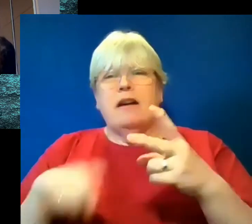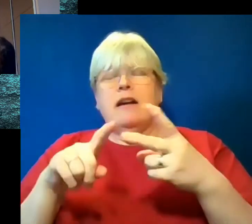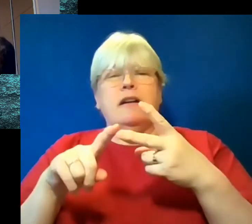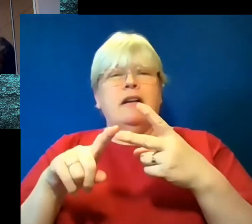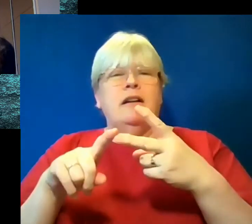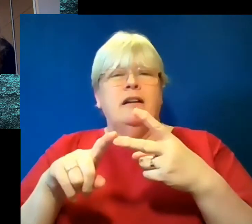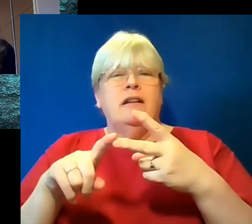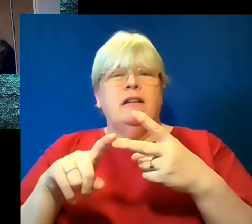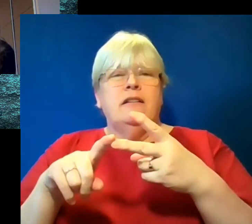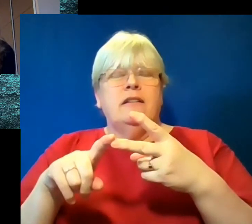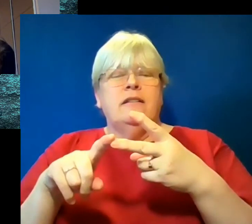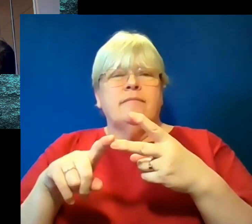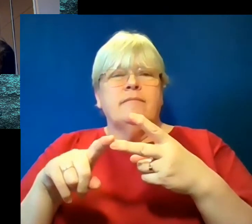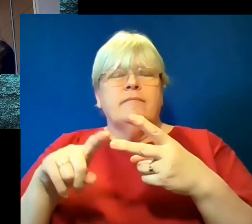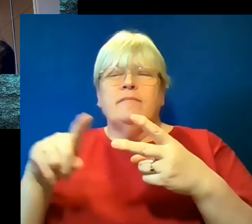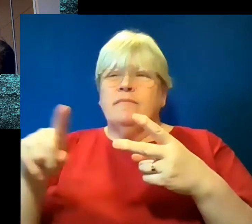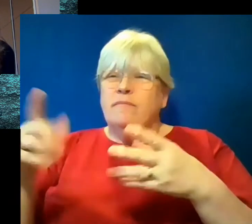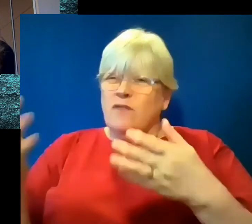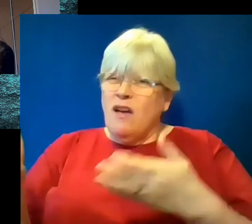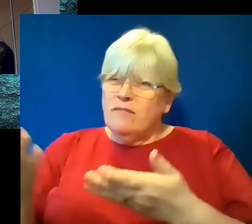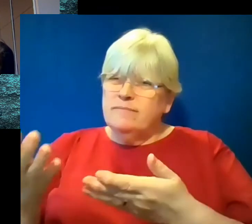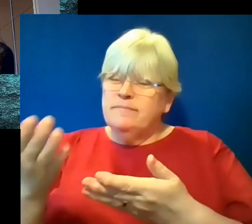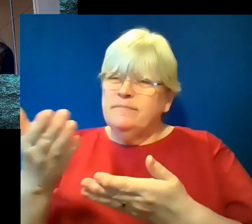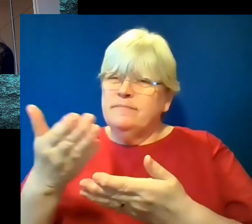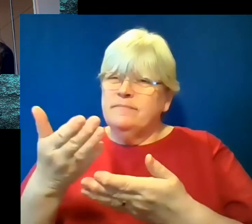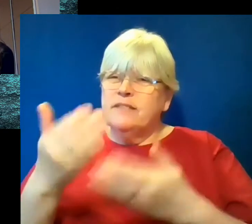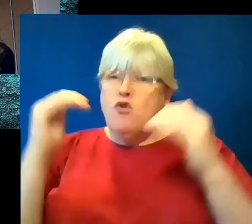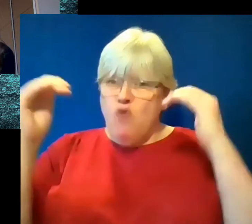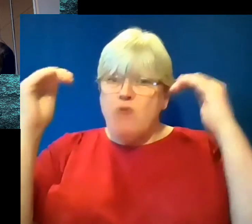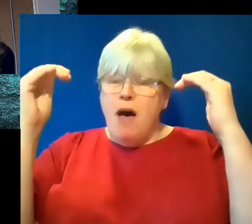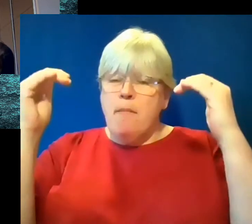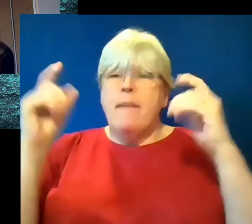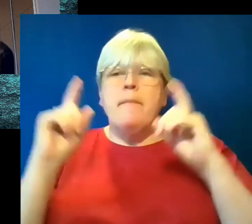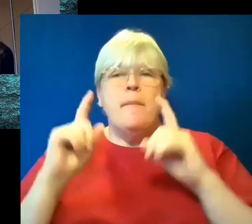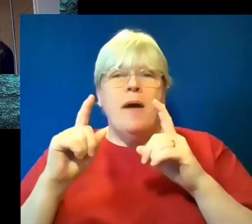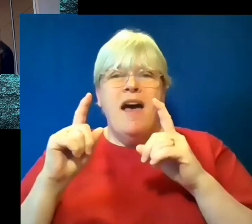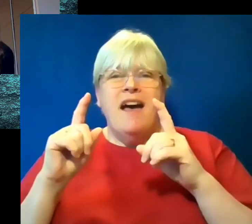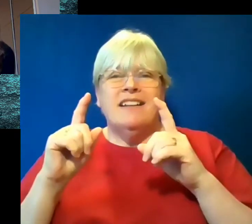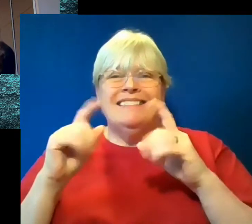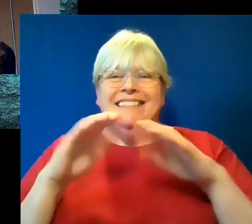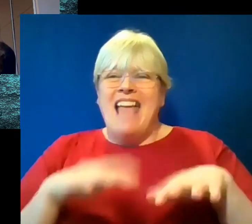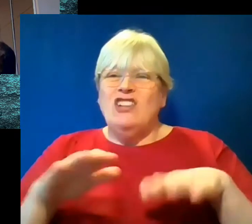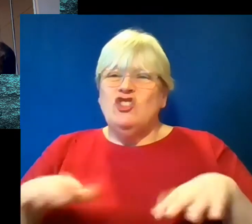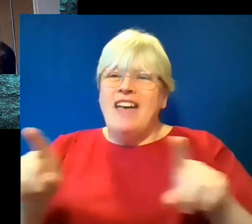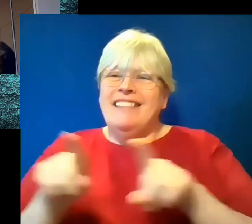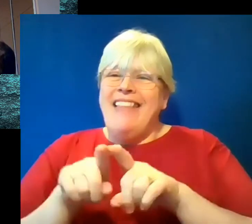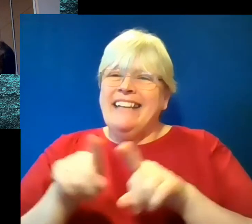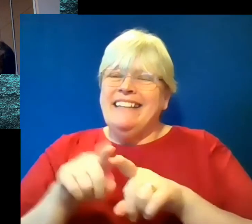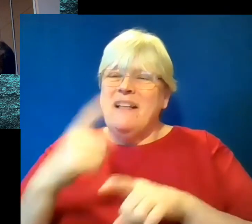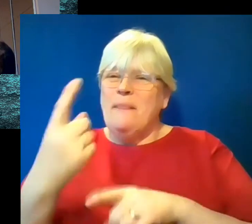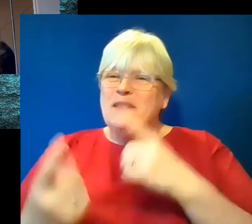Rooftopers, who are, although grown up, very childlike themselves and are able